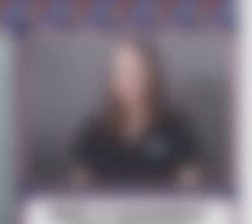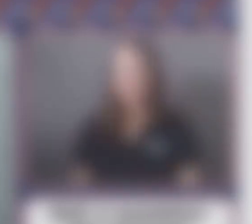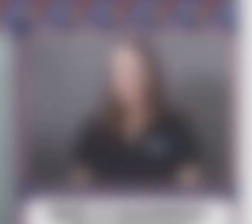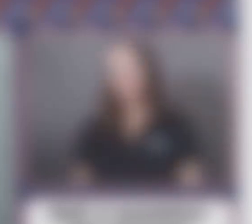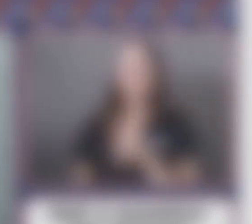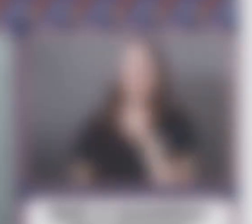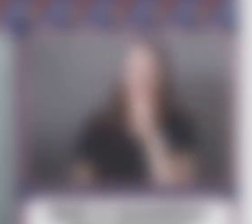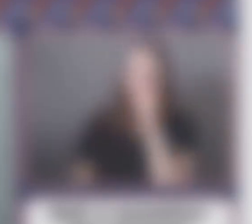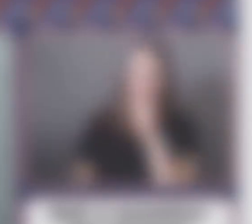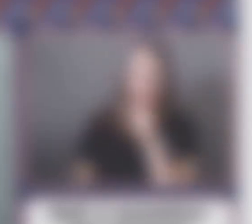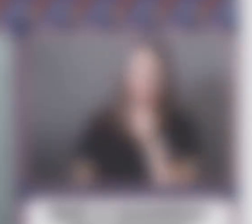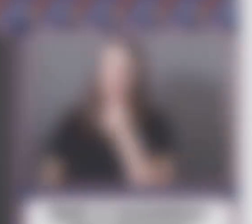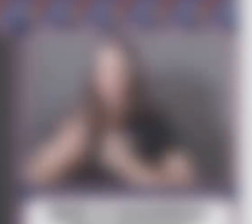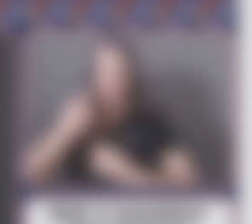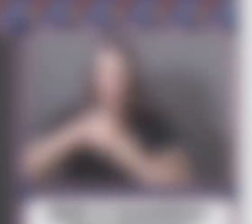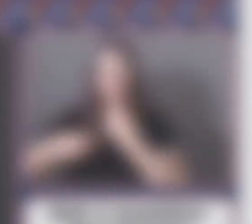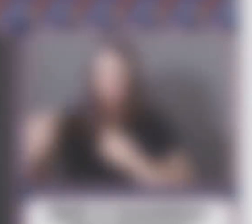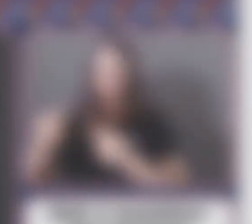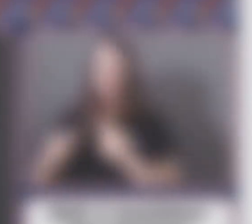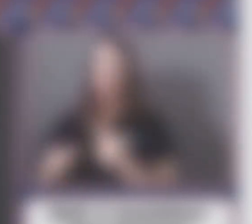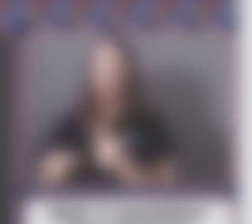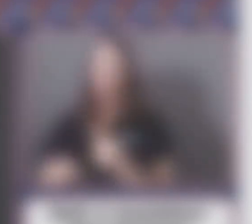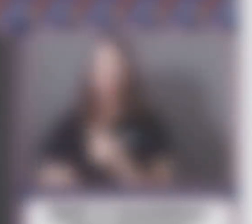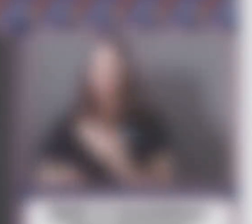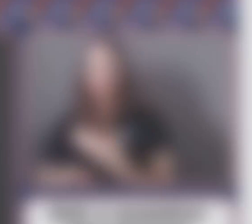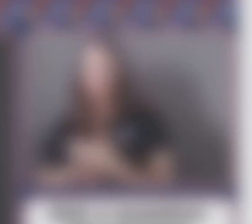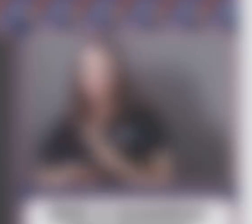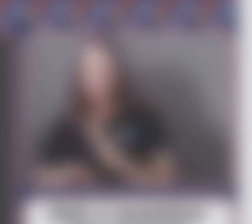new definition of NDIS supports?